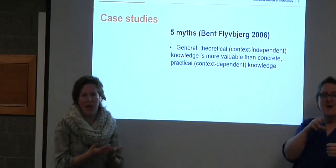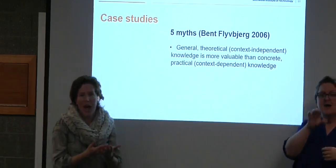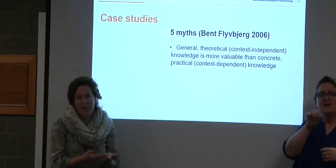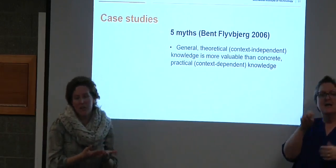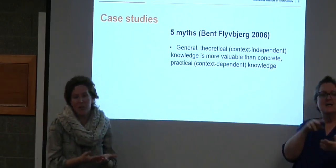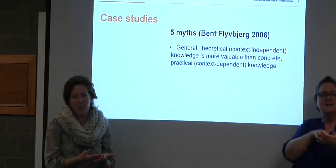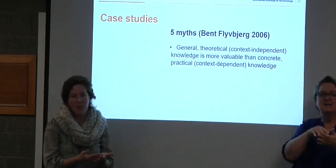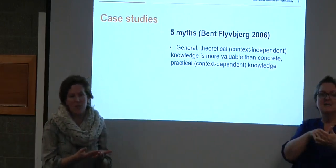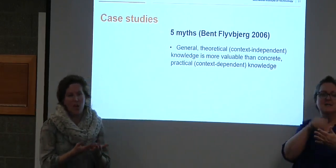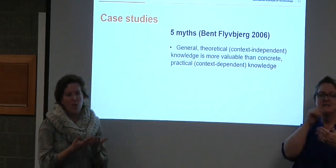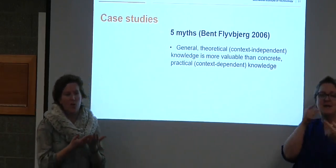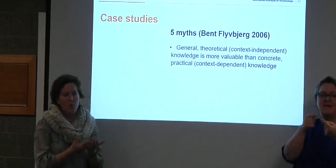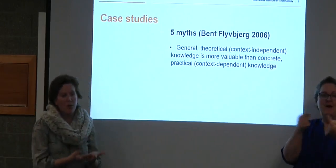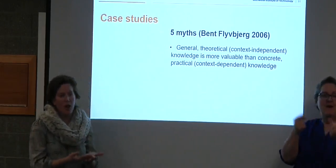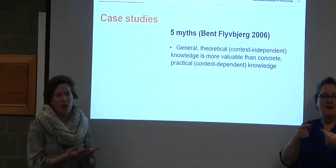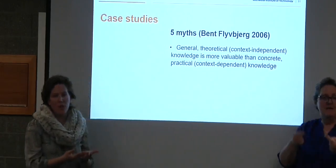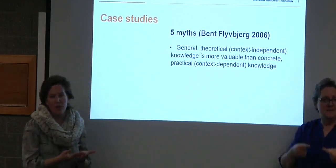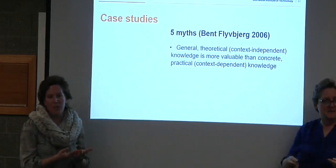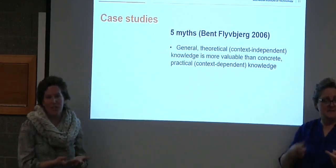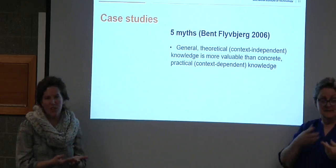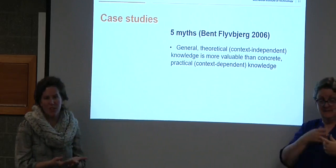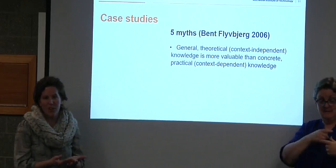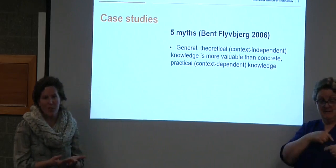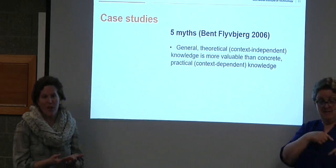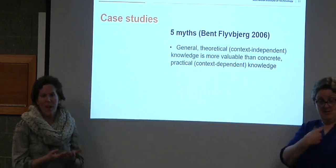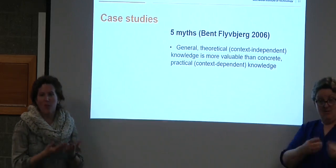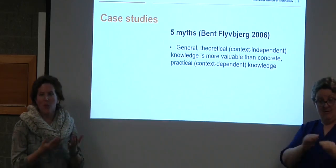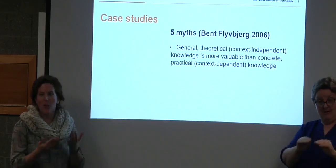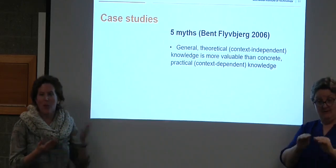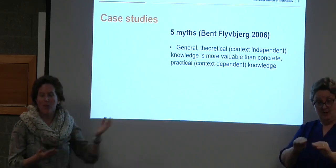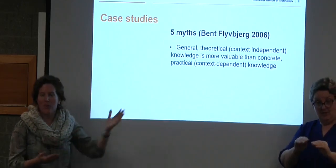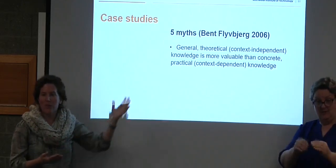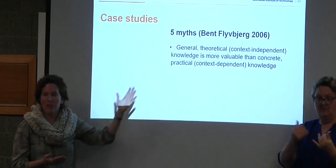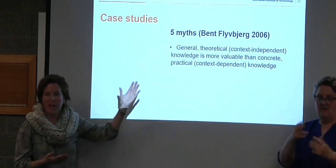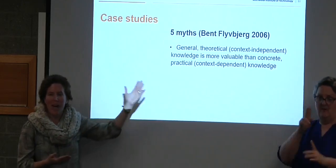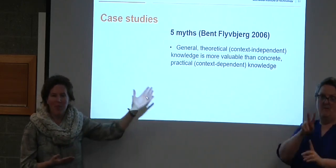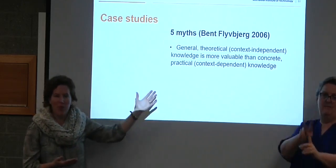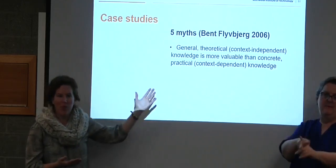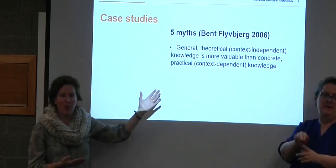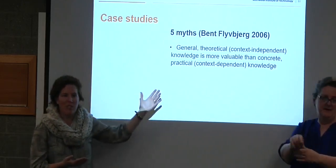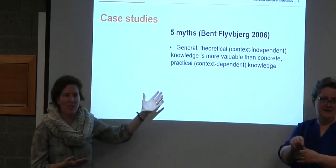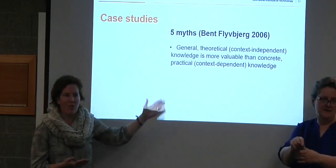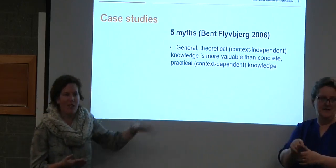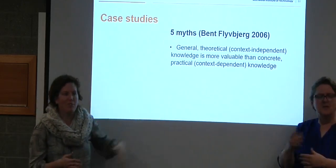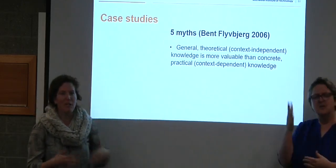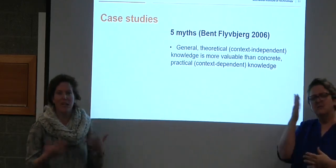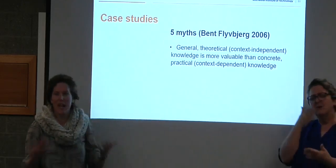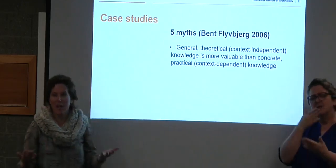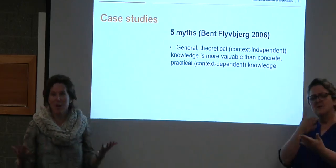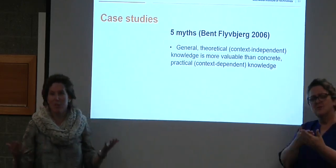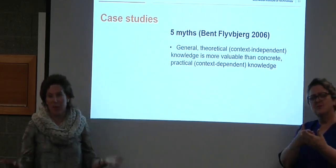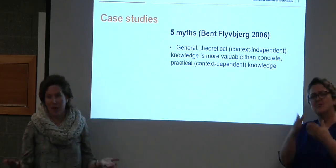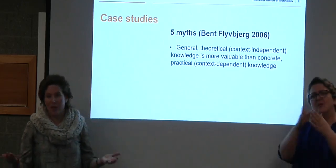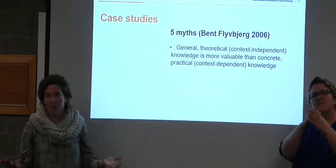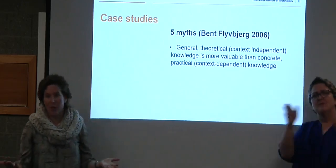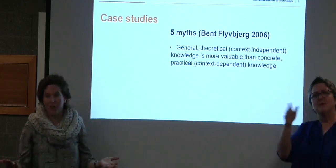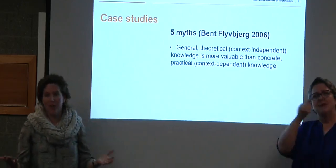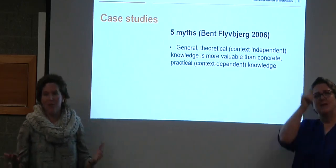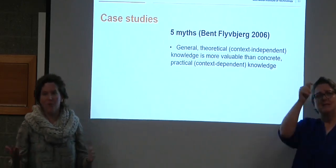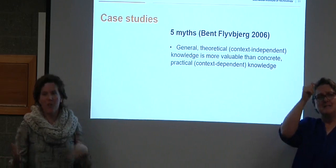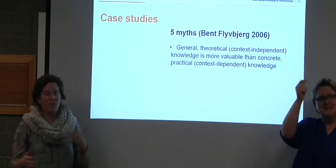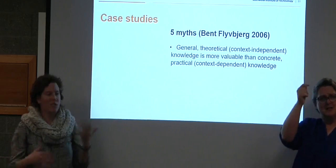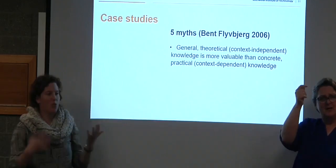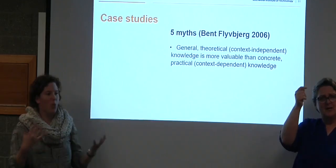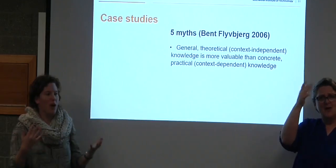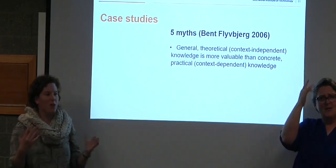as a way to ask students to apply what you're teaching them. And so what good is it for them to have generalized theory if they can't apply it, right?